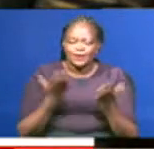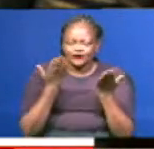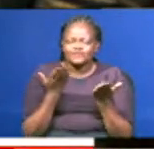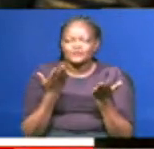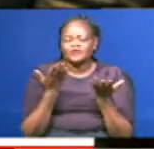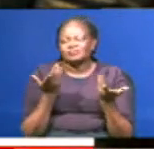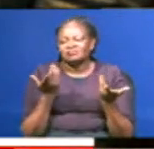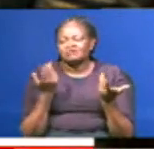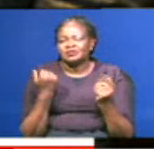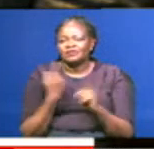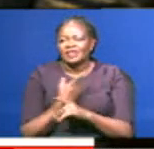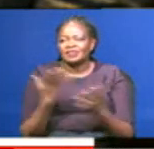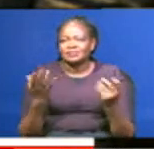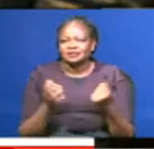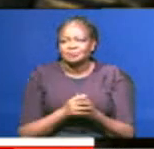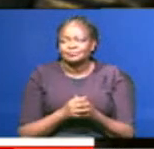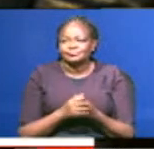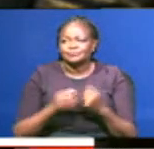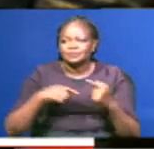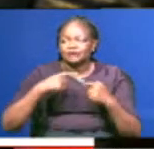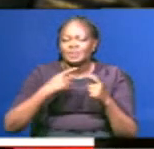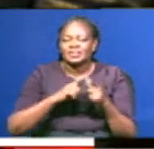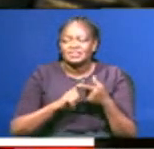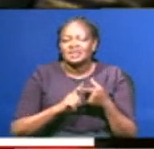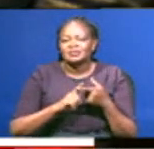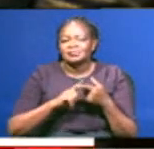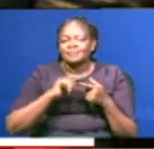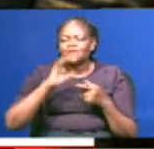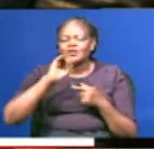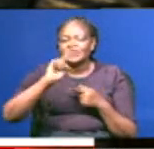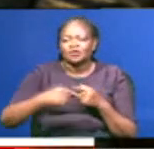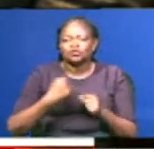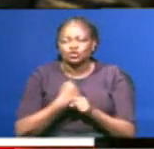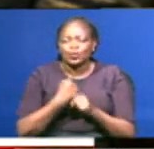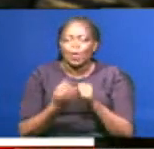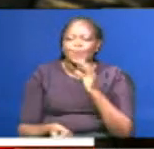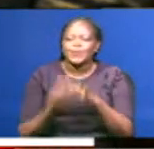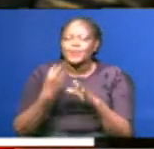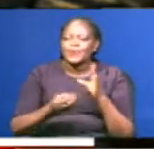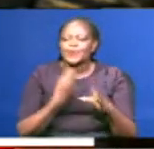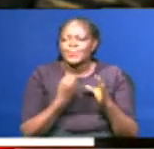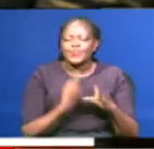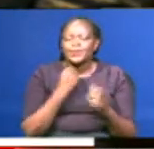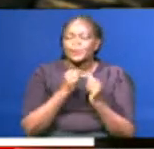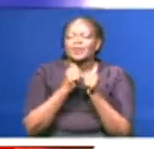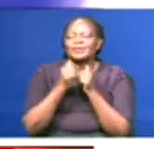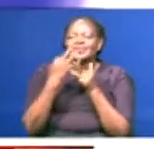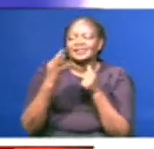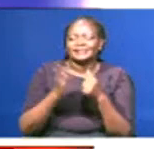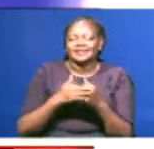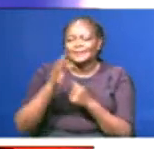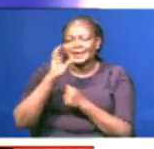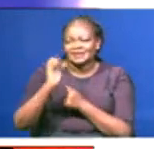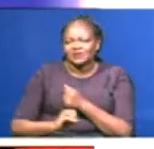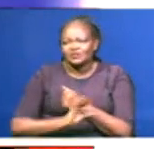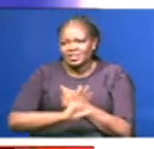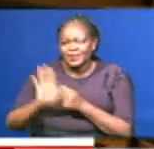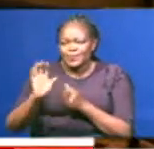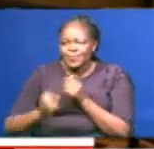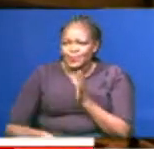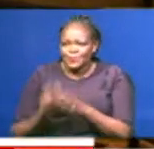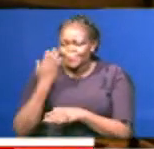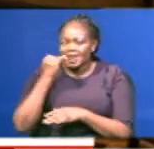scoring. In the process, nearly 5,000 jobs were created, with at least 38% of them created by